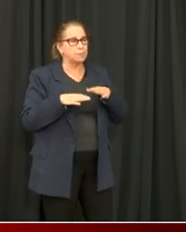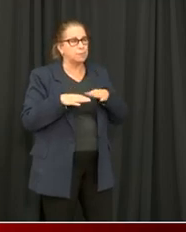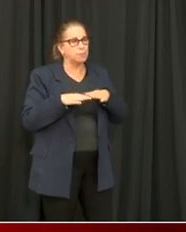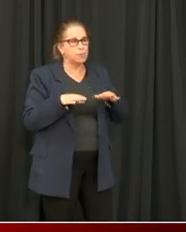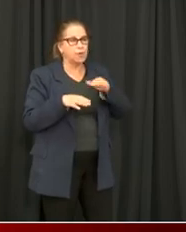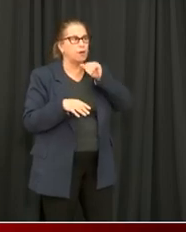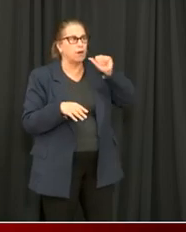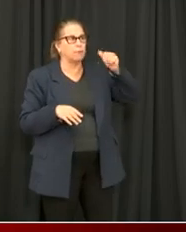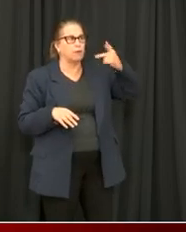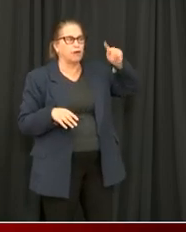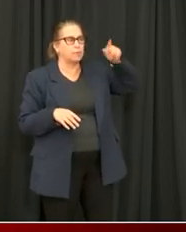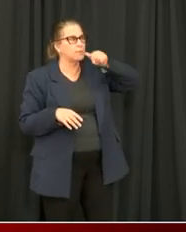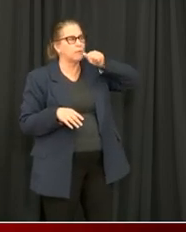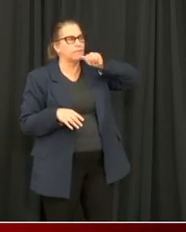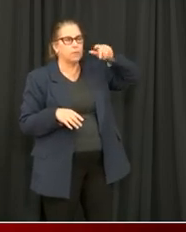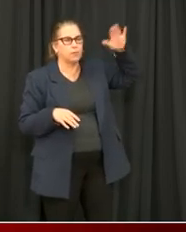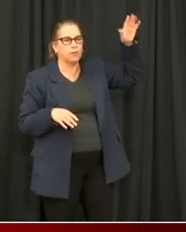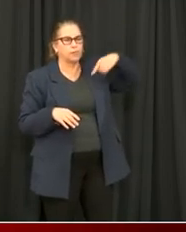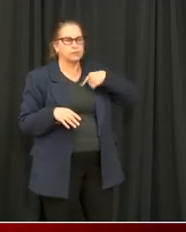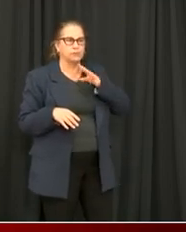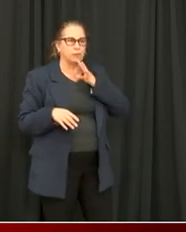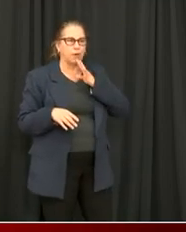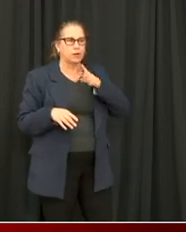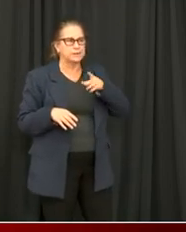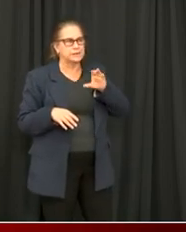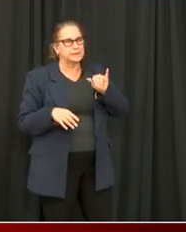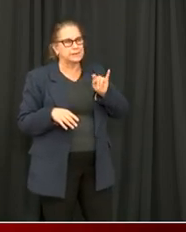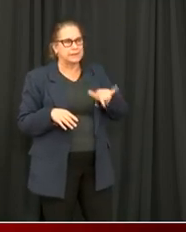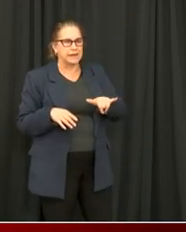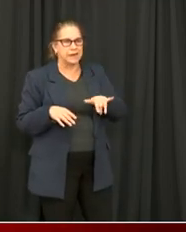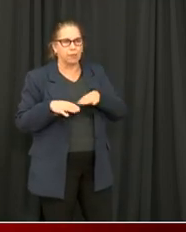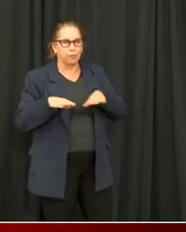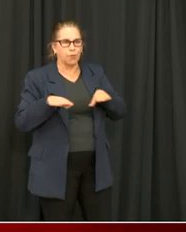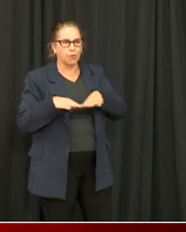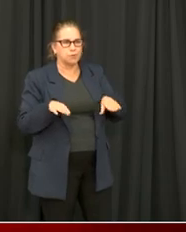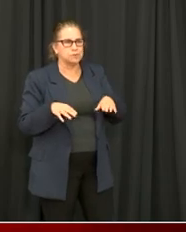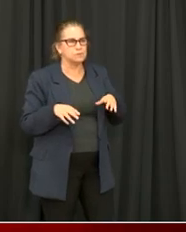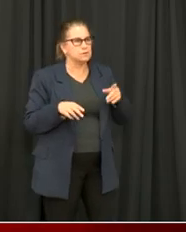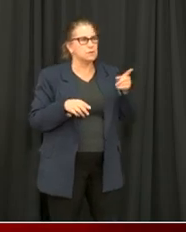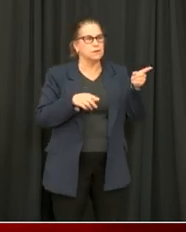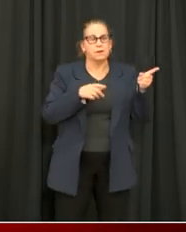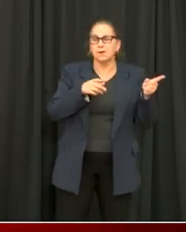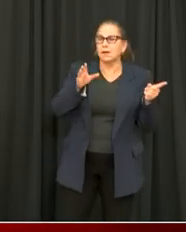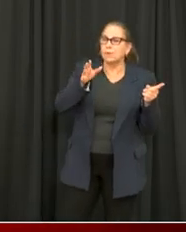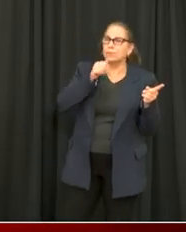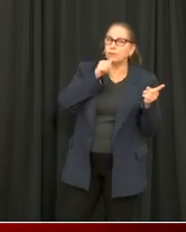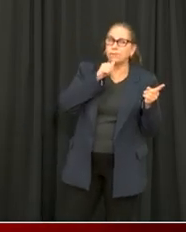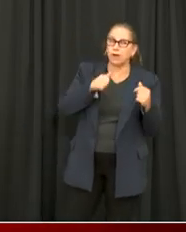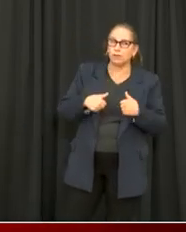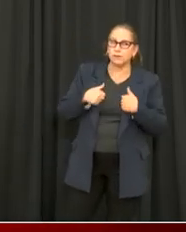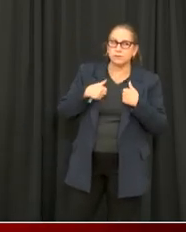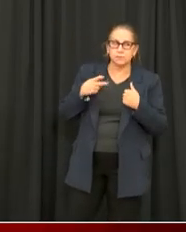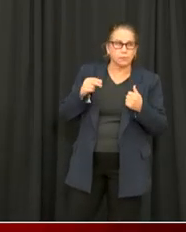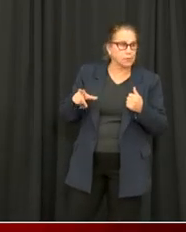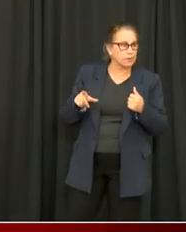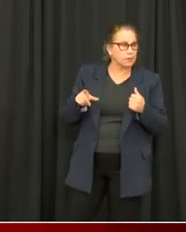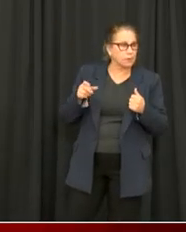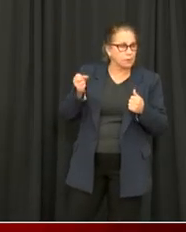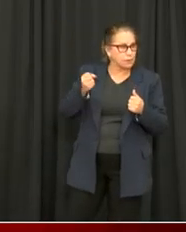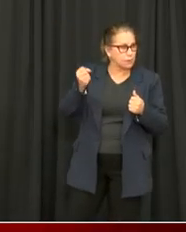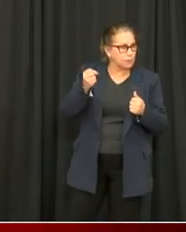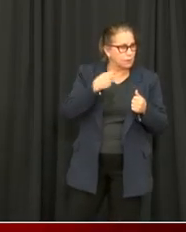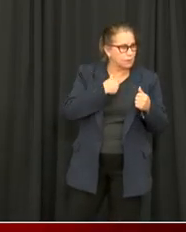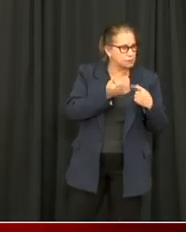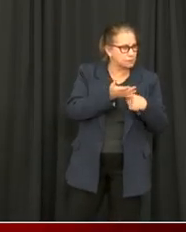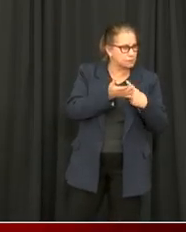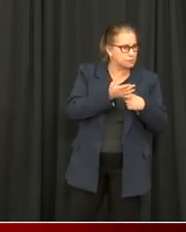private pools like that? I think where we've landed on residential pools, let me just confirm, because we had a lot of discussion about